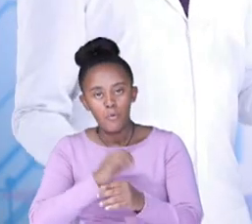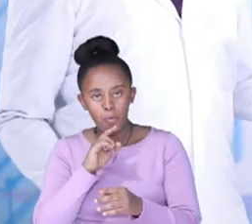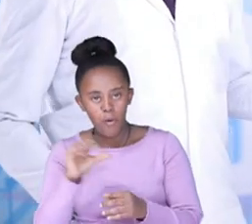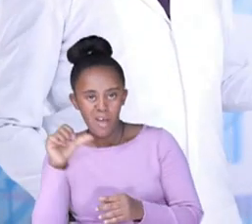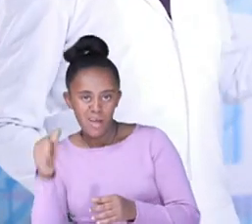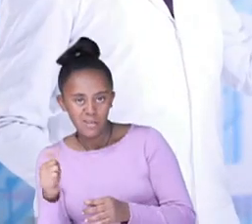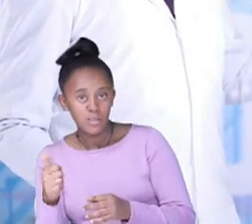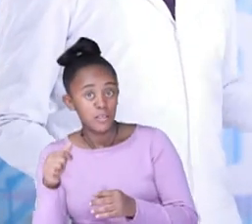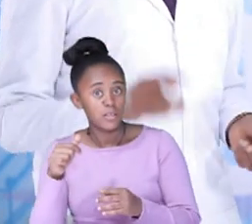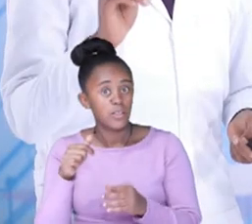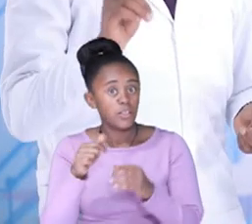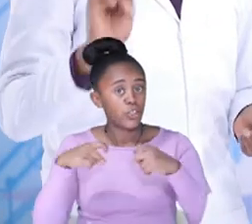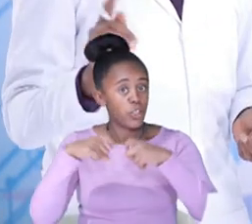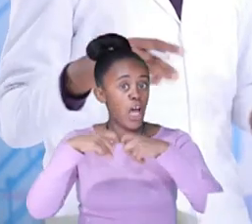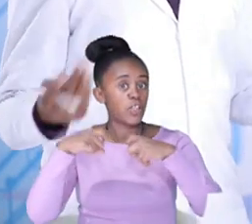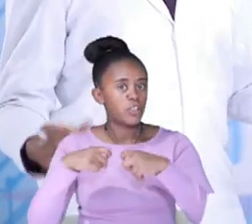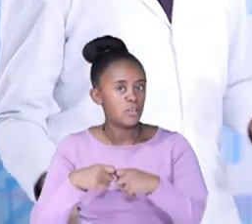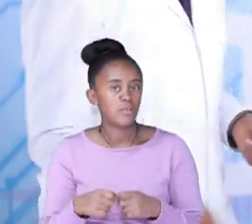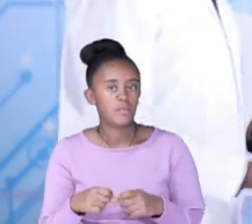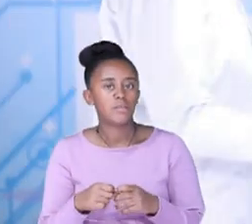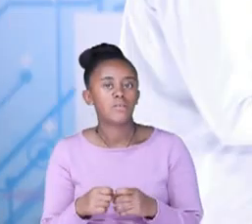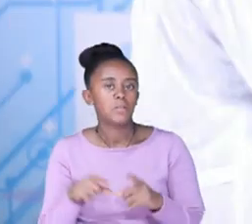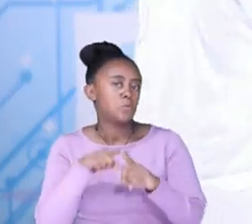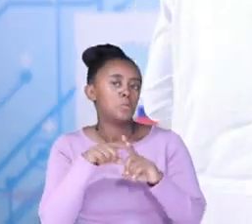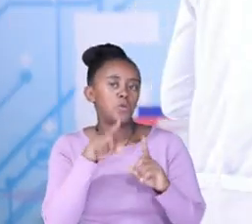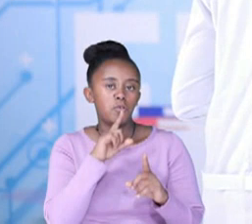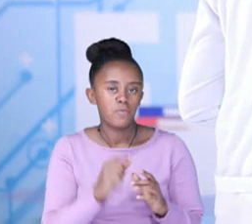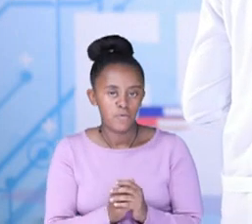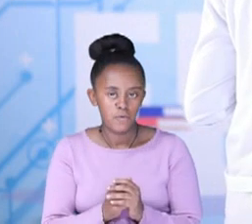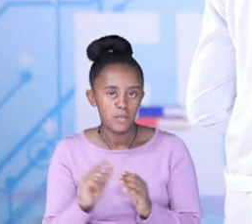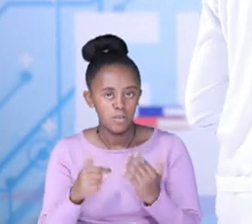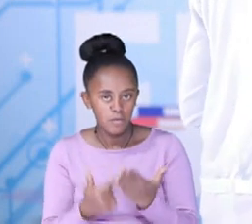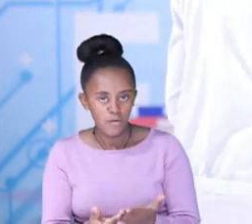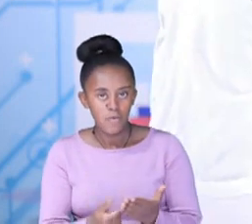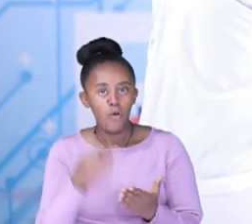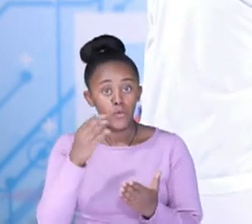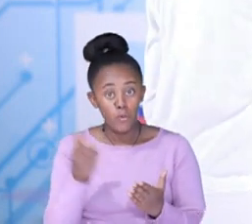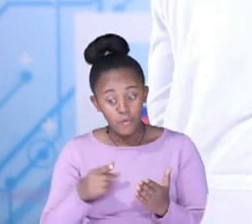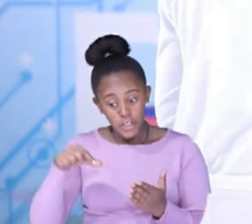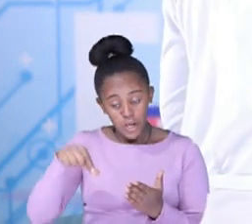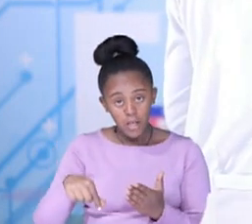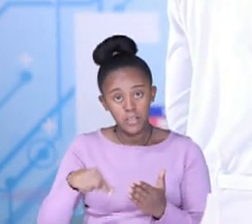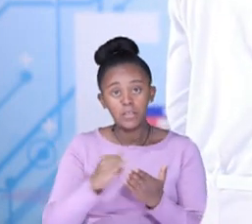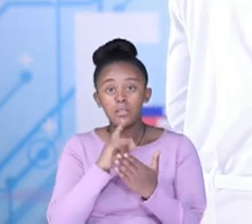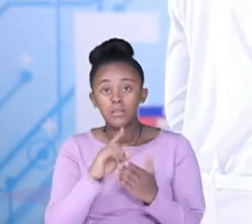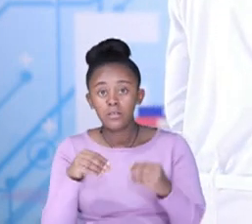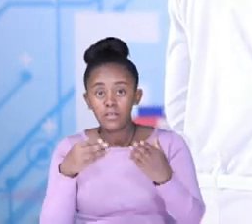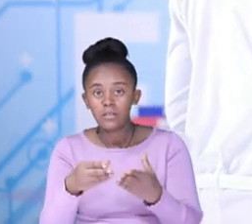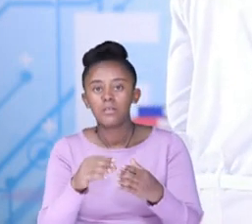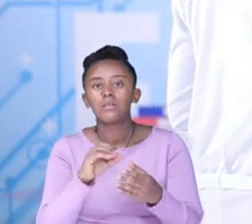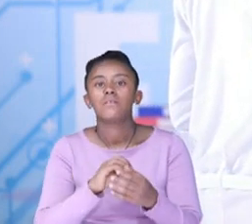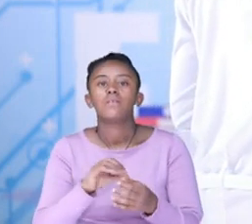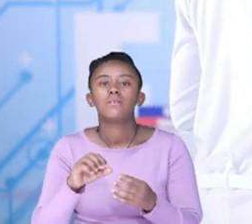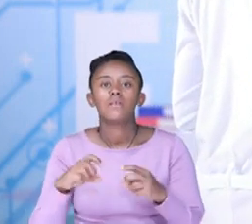of other charges. Okay, and it should be positive. Conventionally, it's positive. Therefore, force over charge is given to be electric